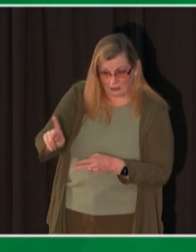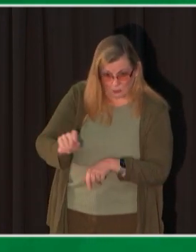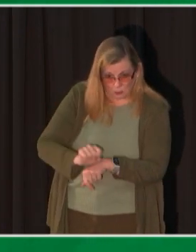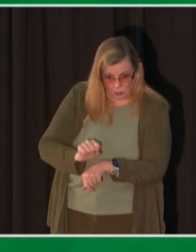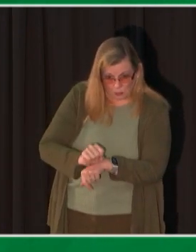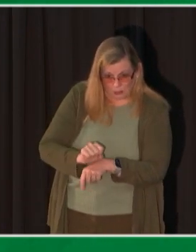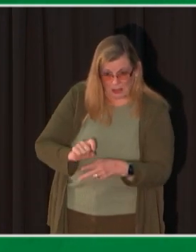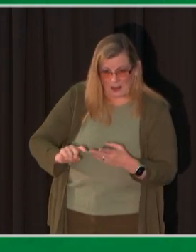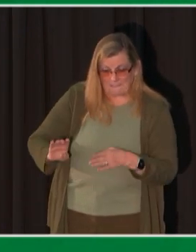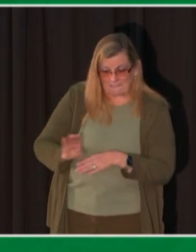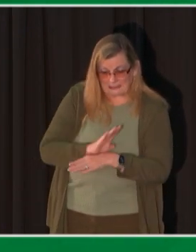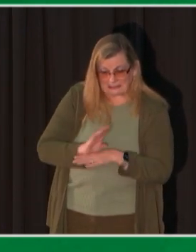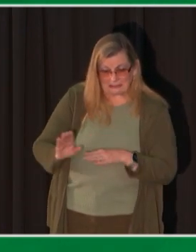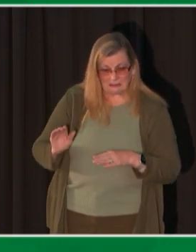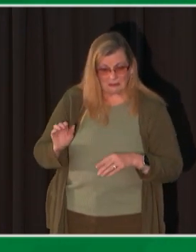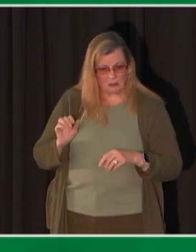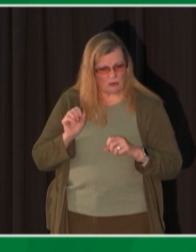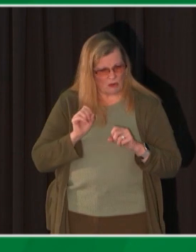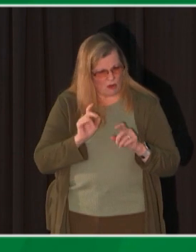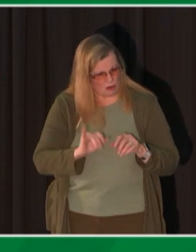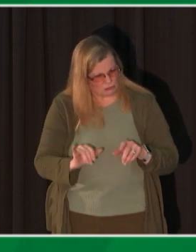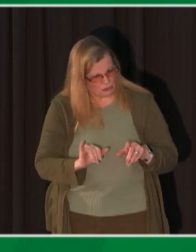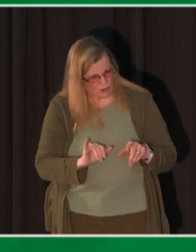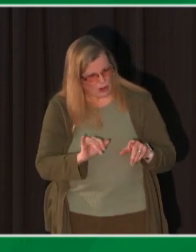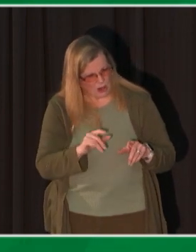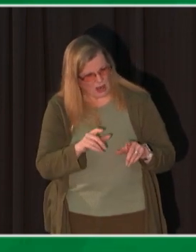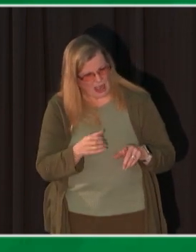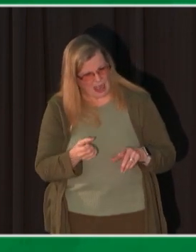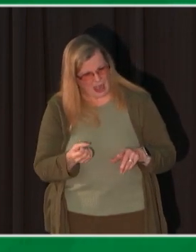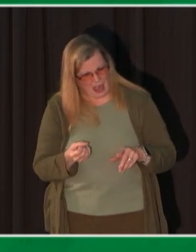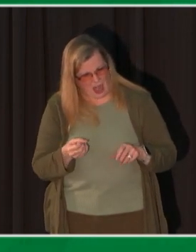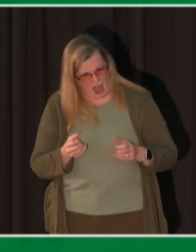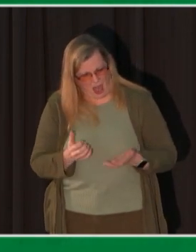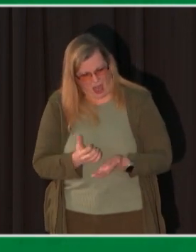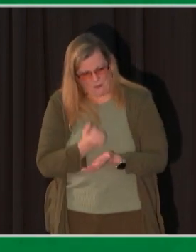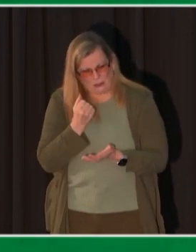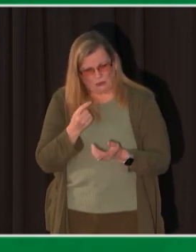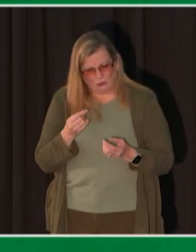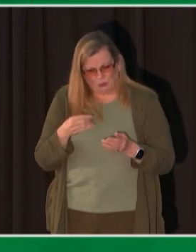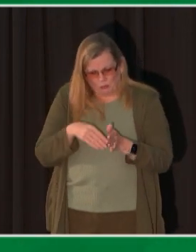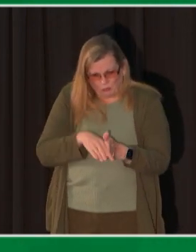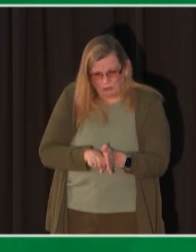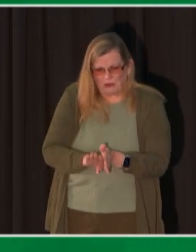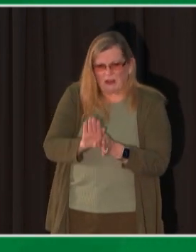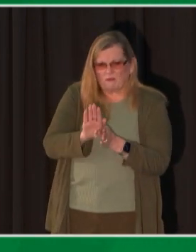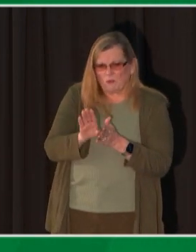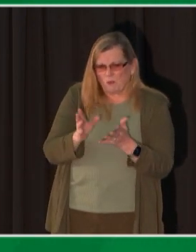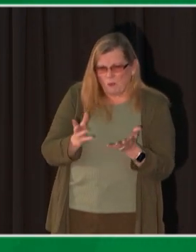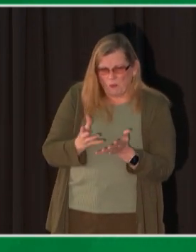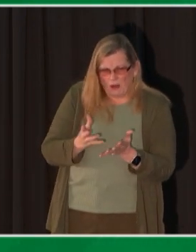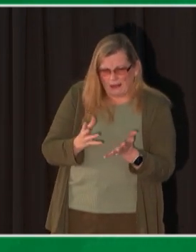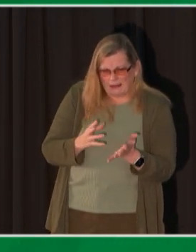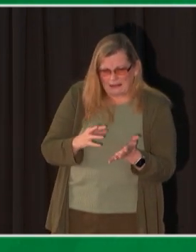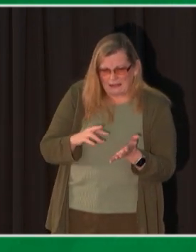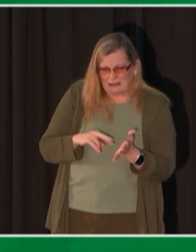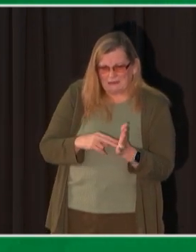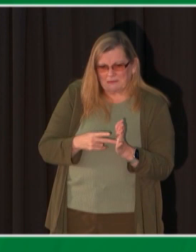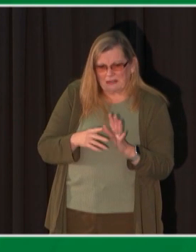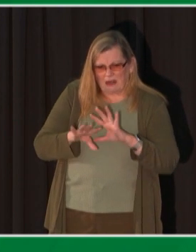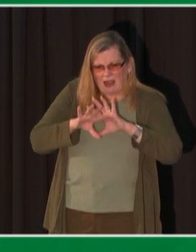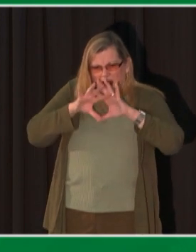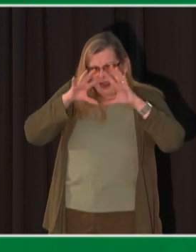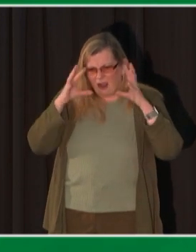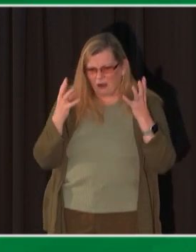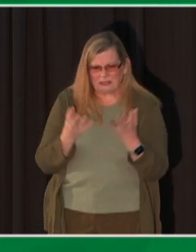but also what opportunities does recovery give us, and how we reopen our city, how we